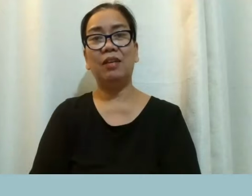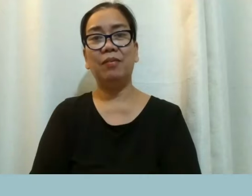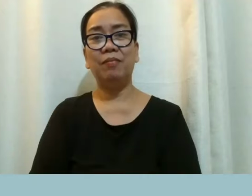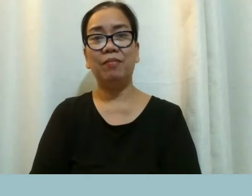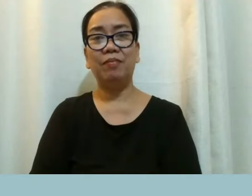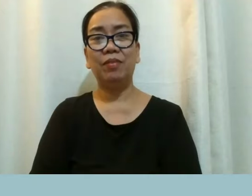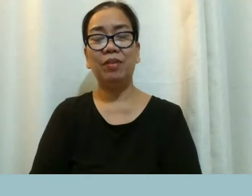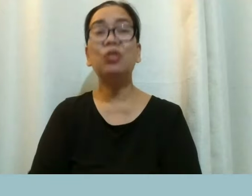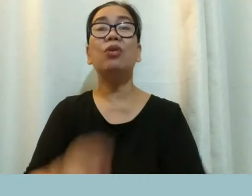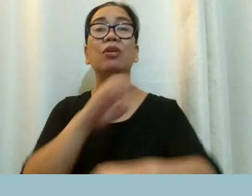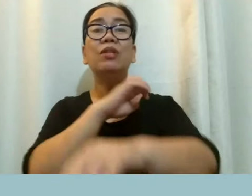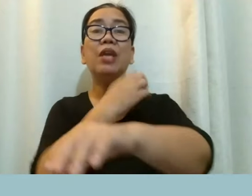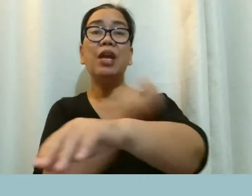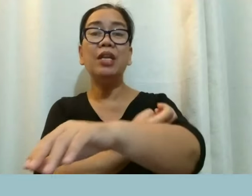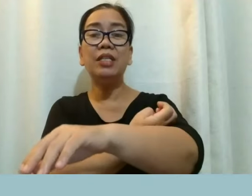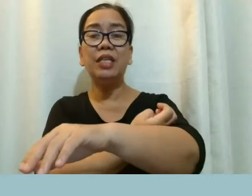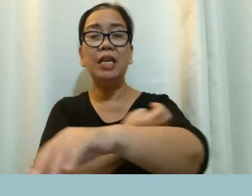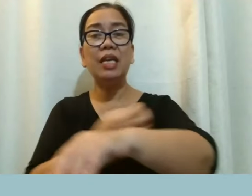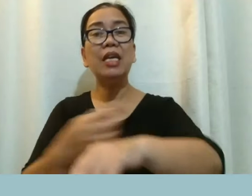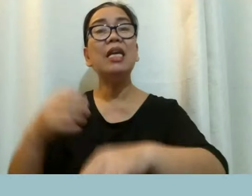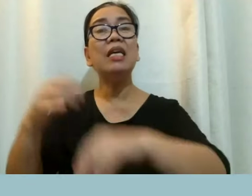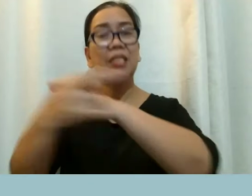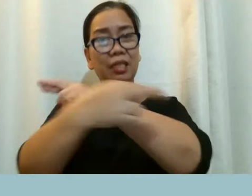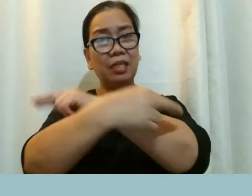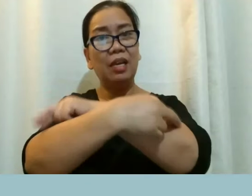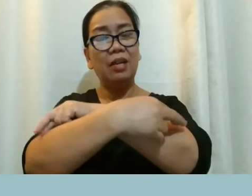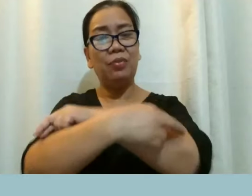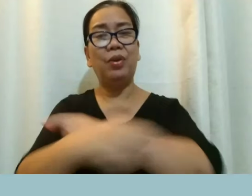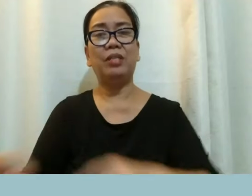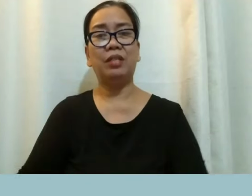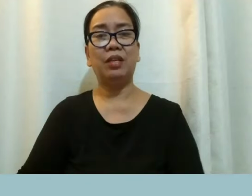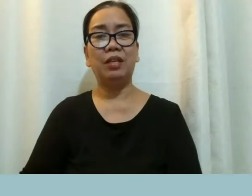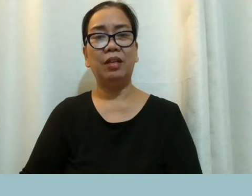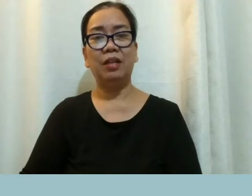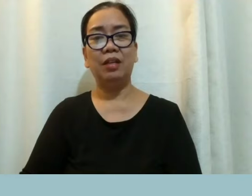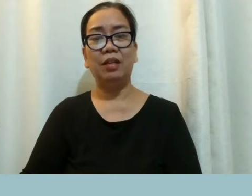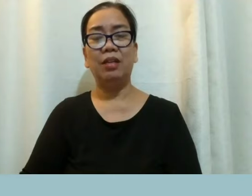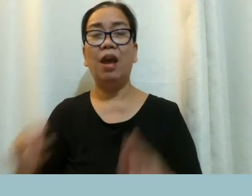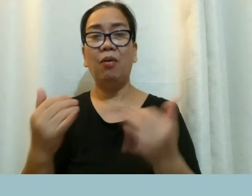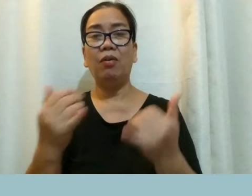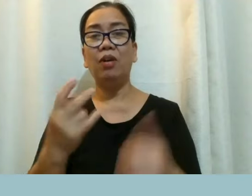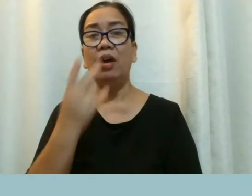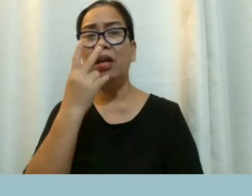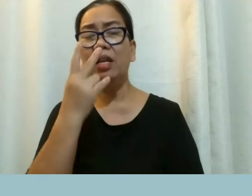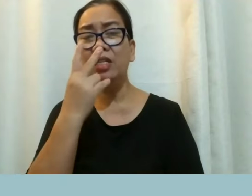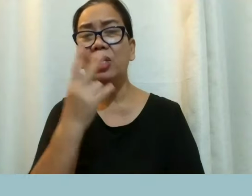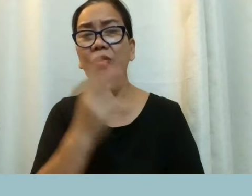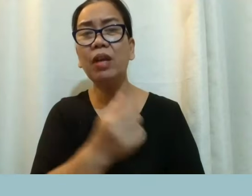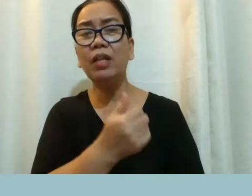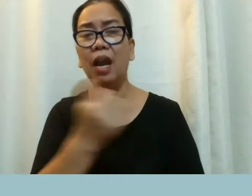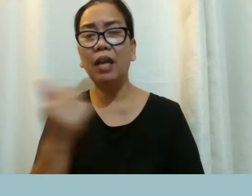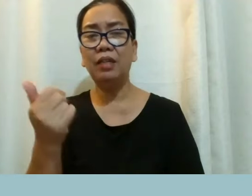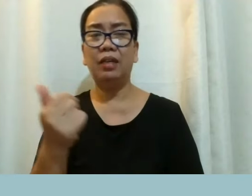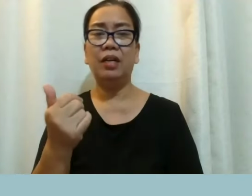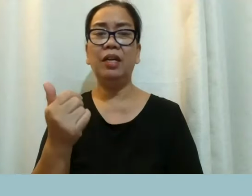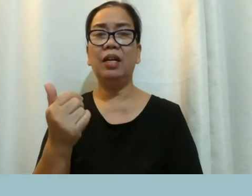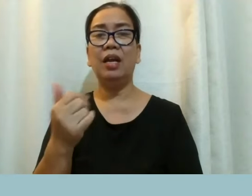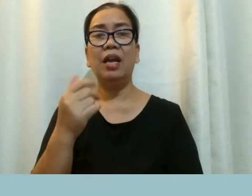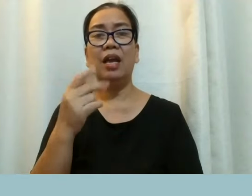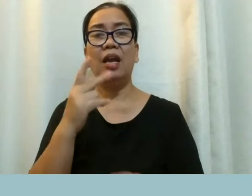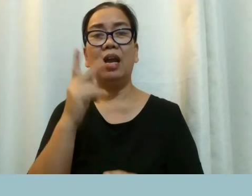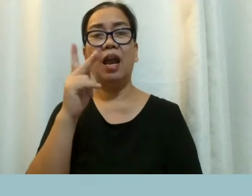released. So the energy is at rest. Now, let's look at the